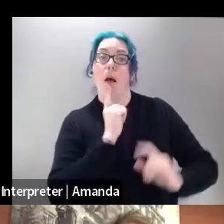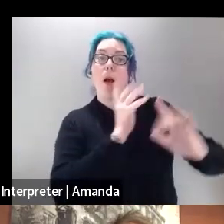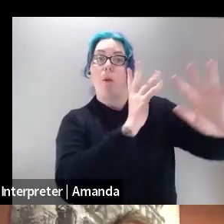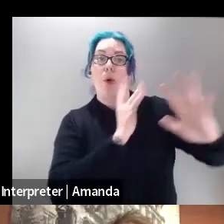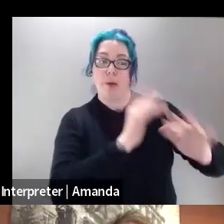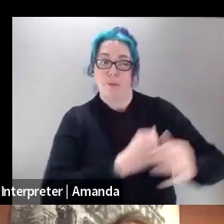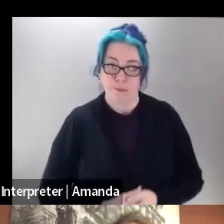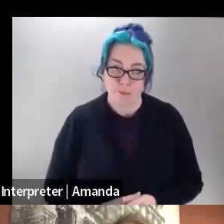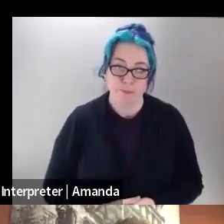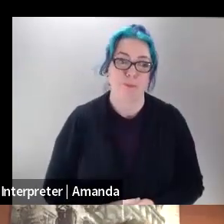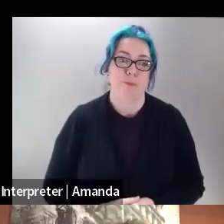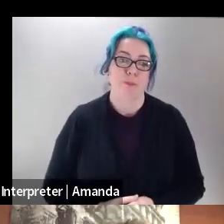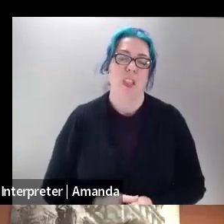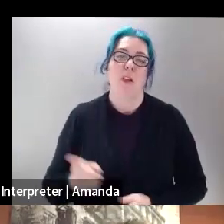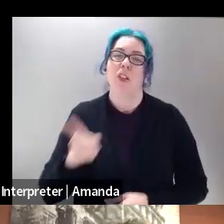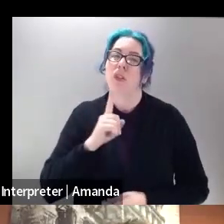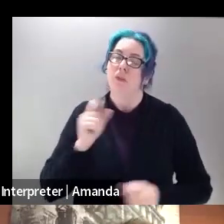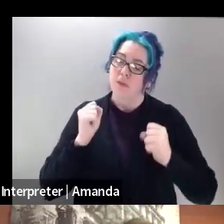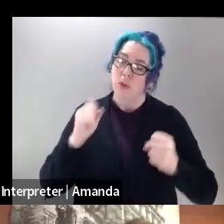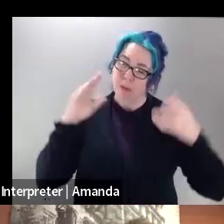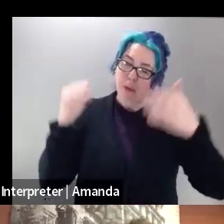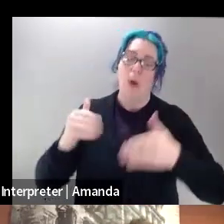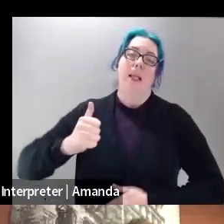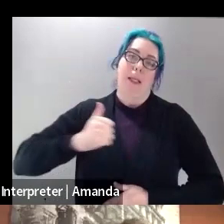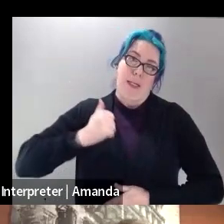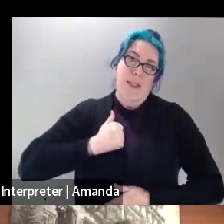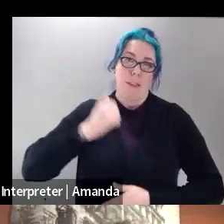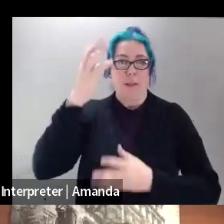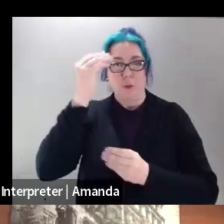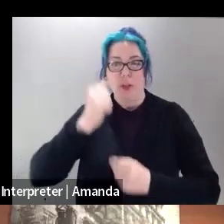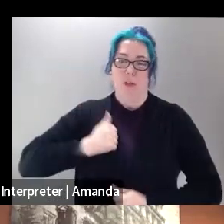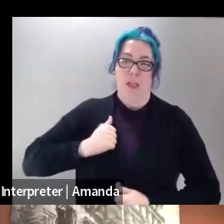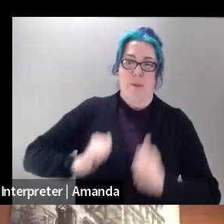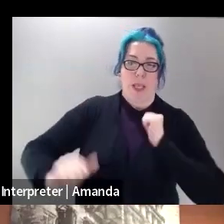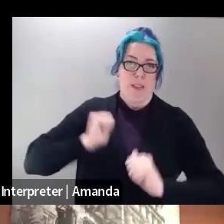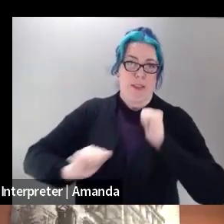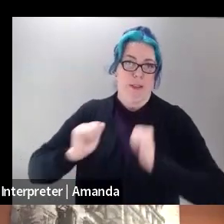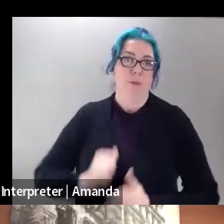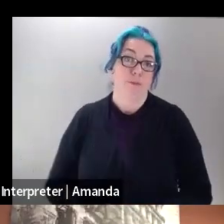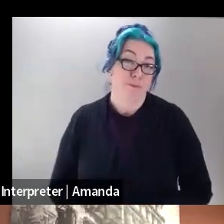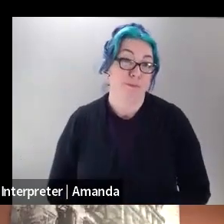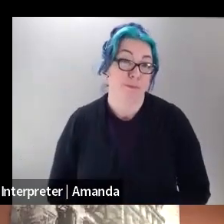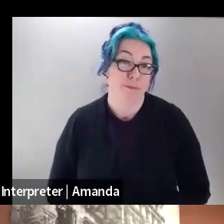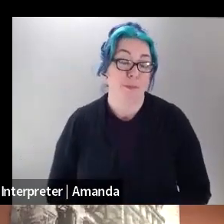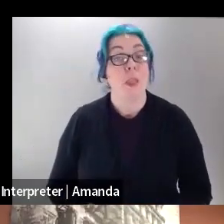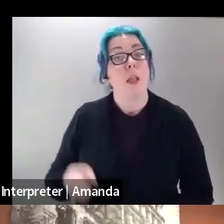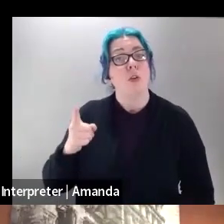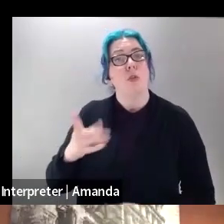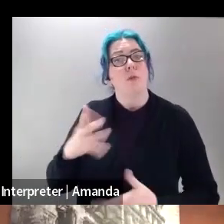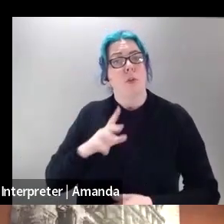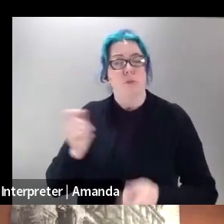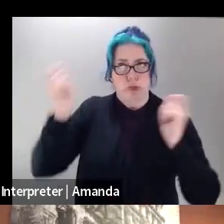A major career focus has been on new Canadian works, which she has worked on in various dramaturgical